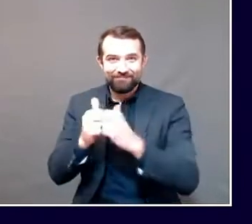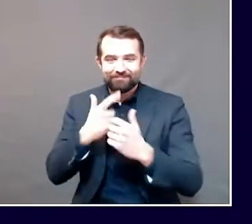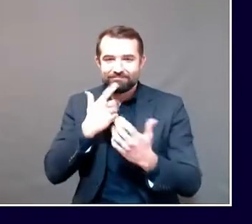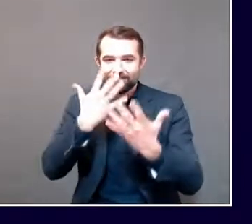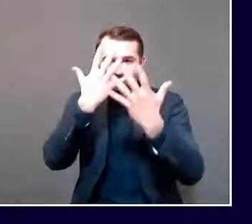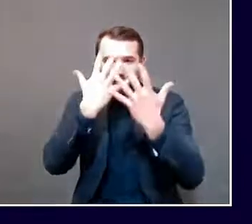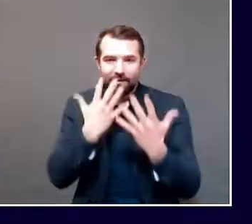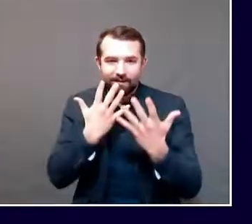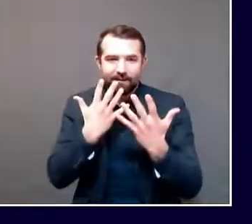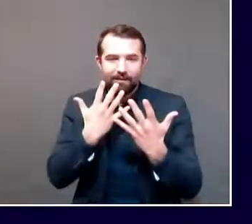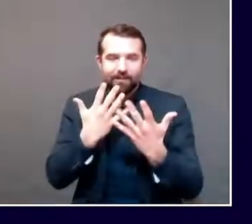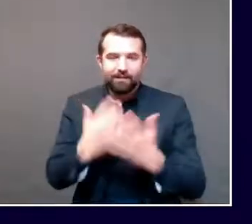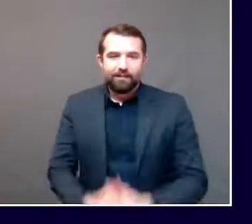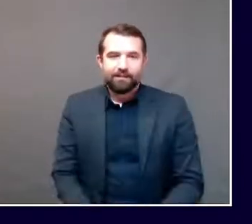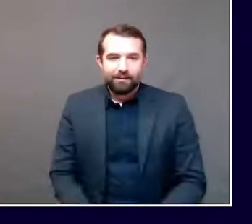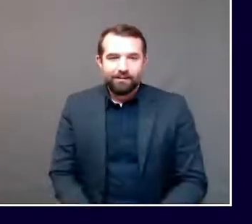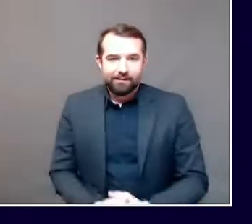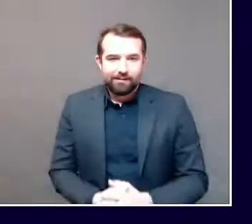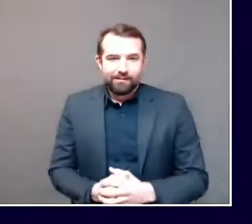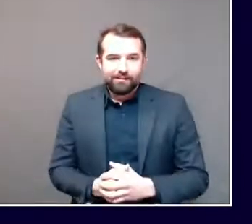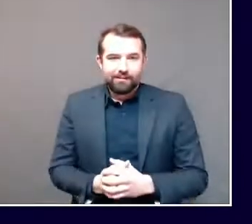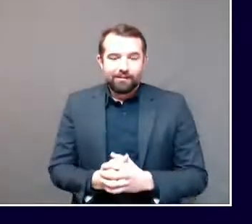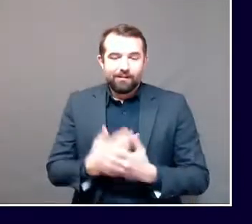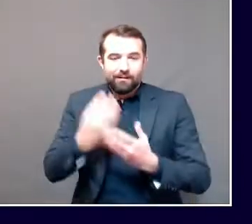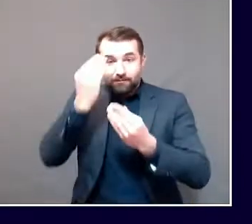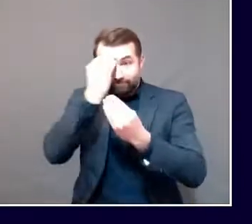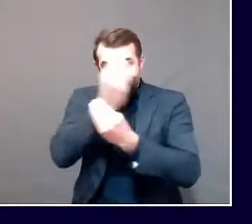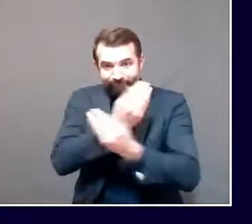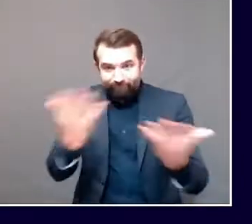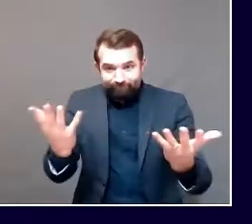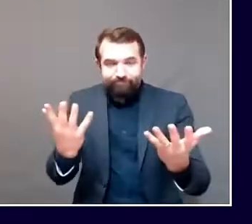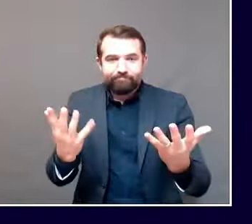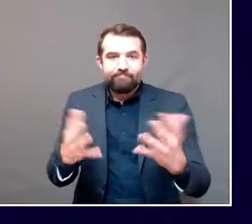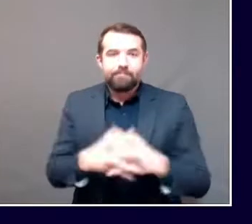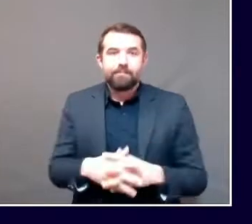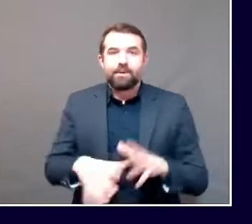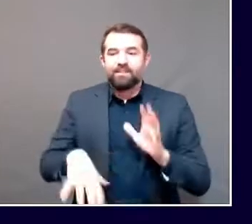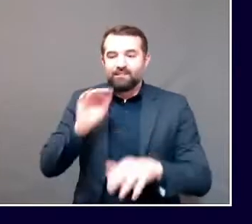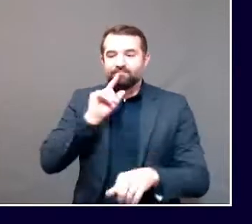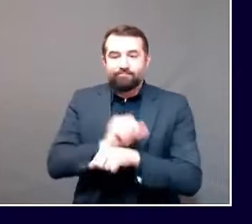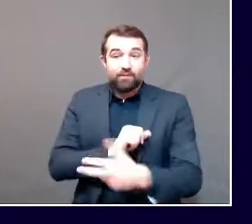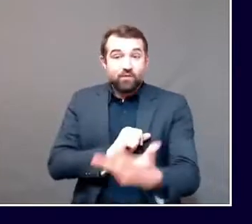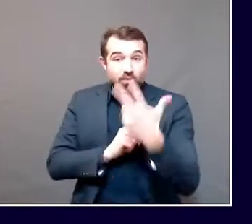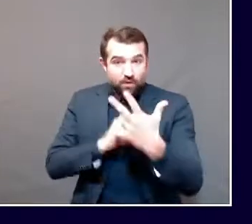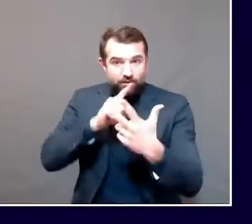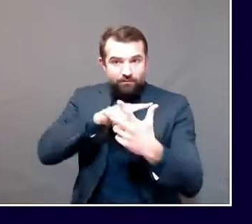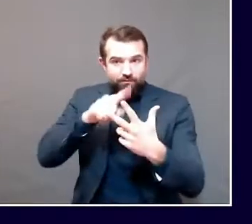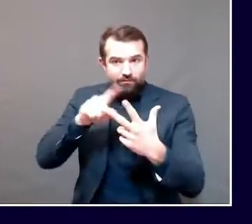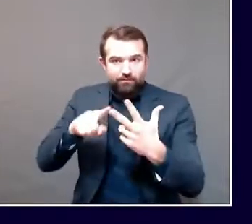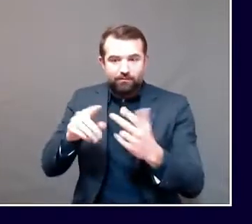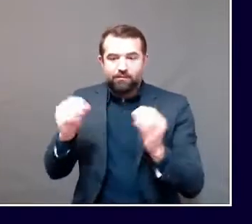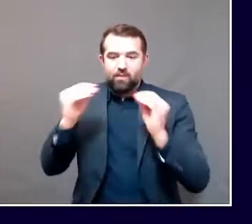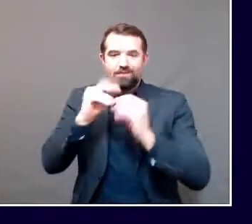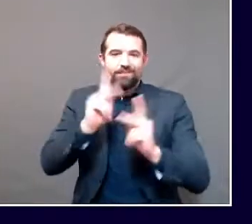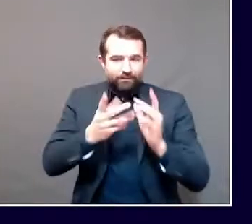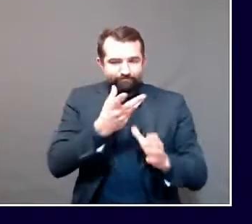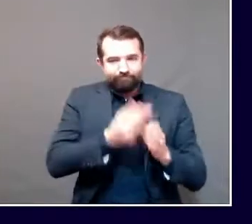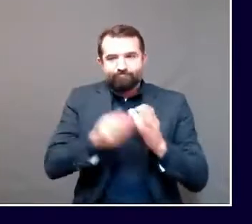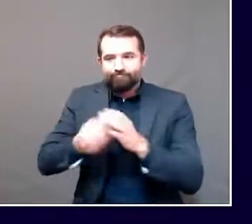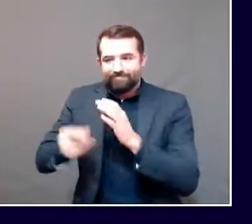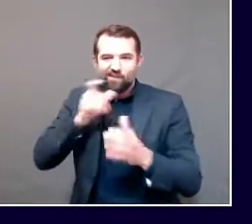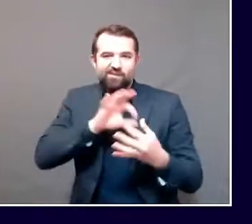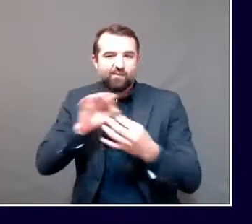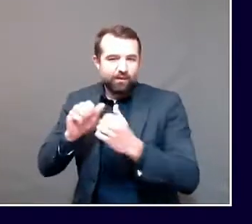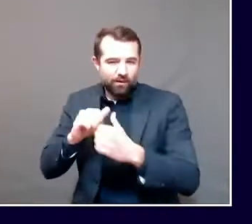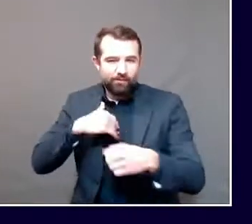note. Maine CDC has received the reports of 3 individuals who have died with COVID-19.